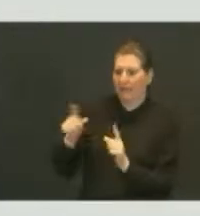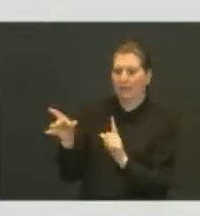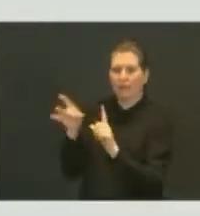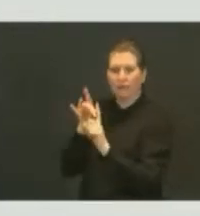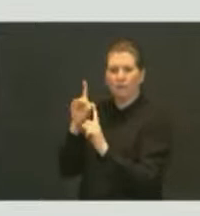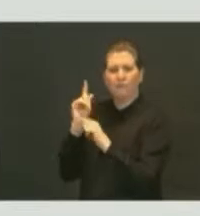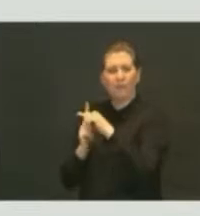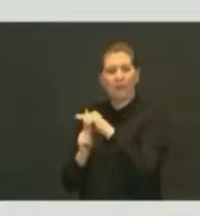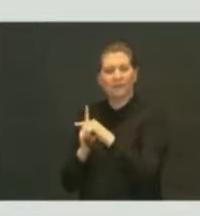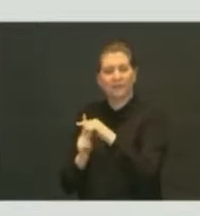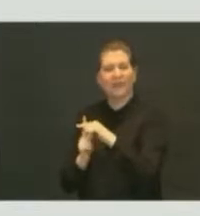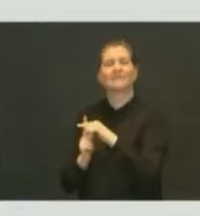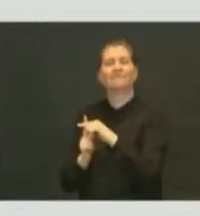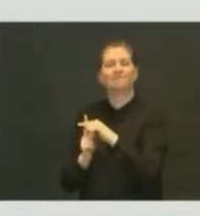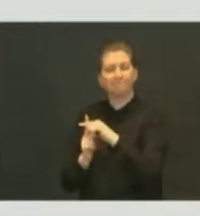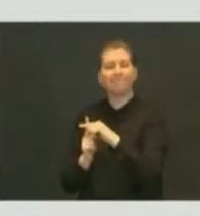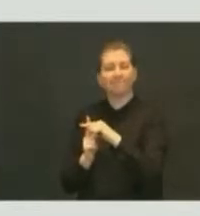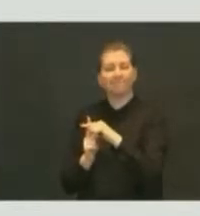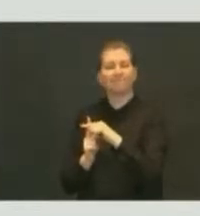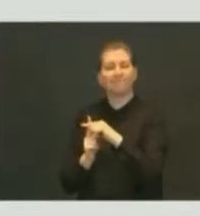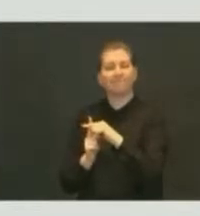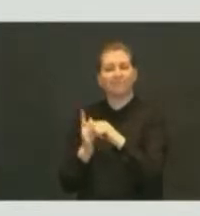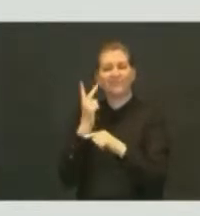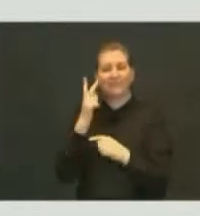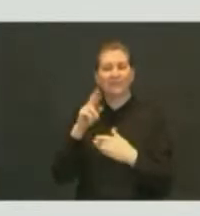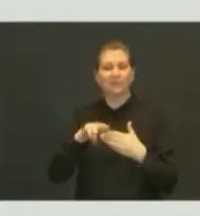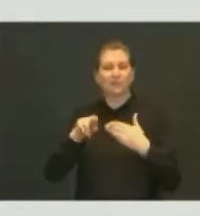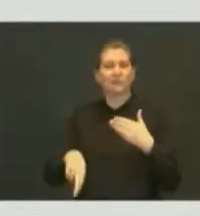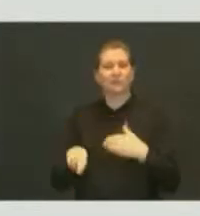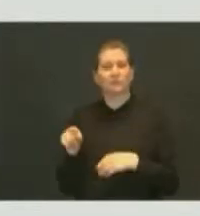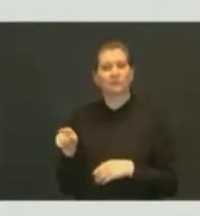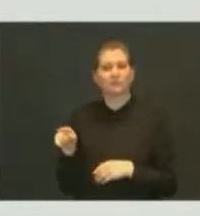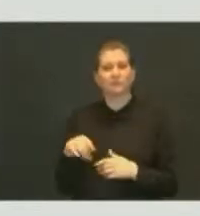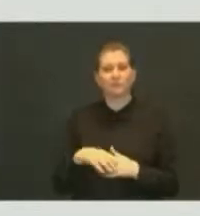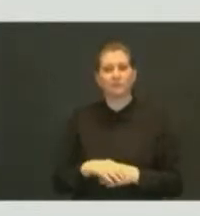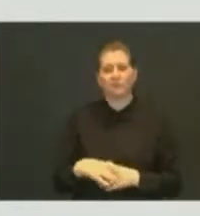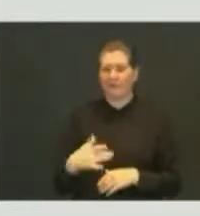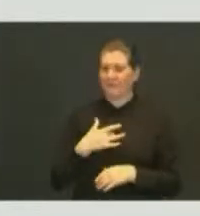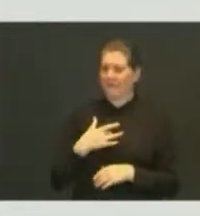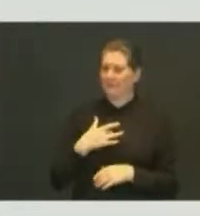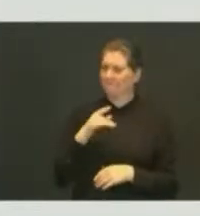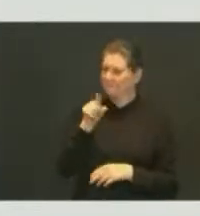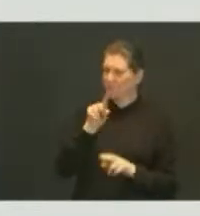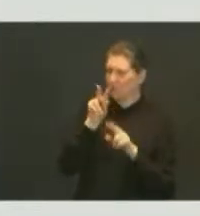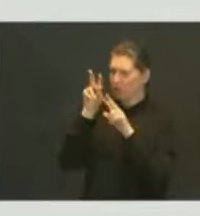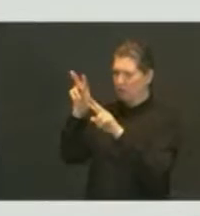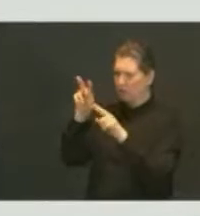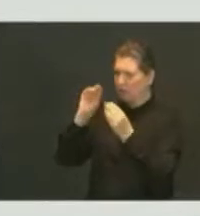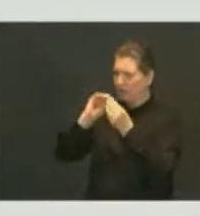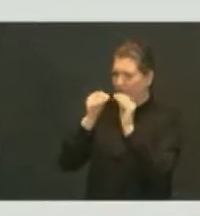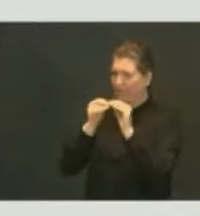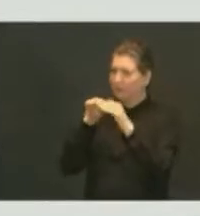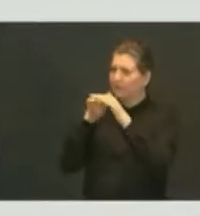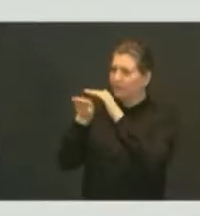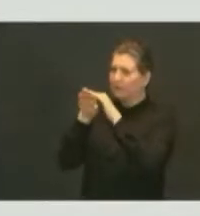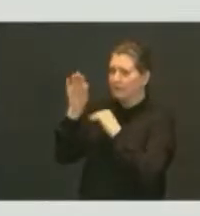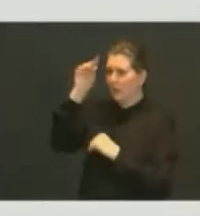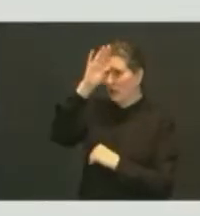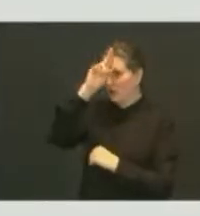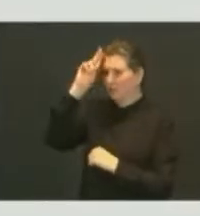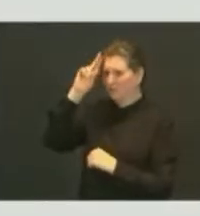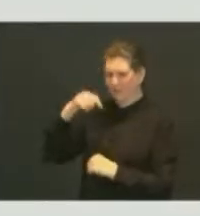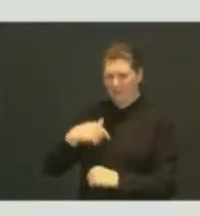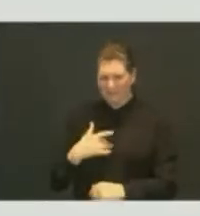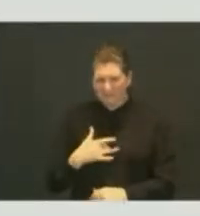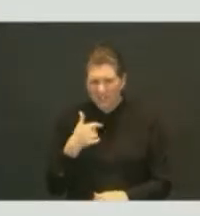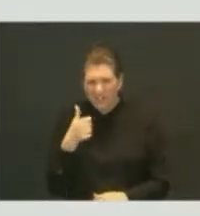this particular public health outcome, hospitalizations, Rhode Island is ahead of the pack. For example, we